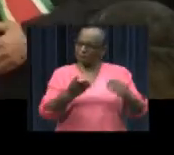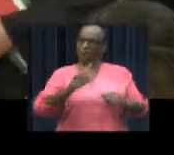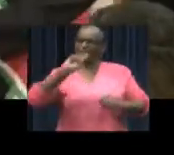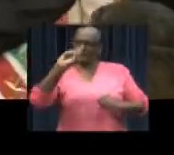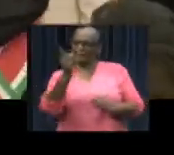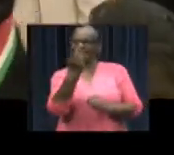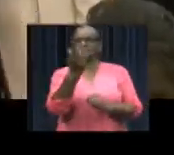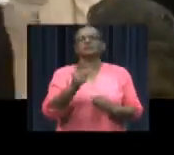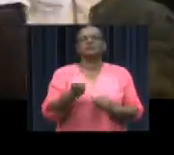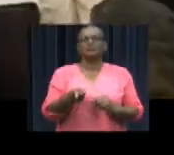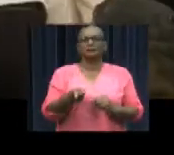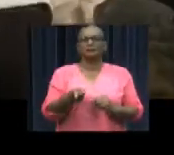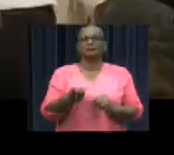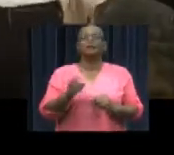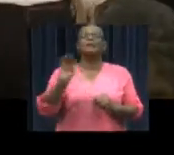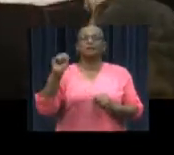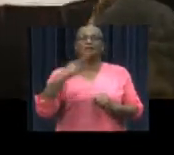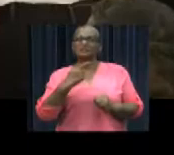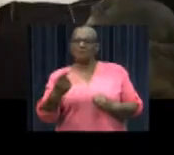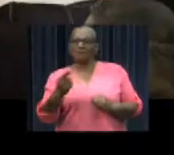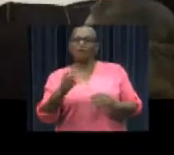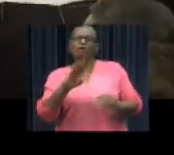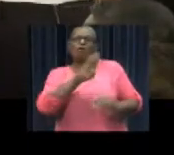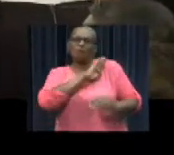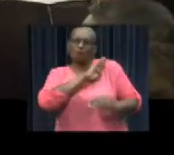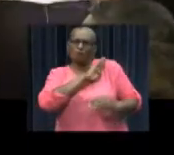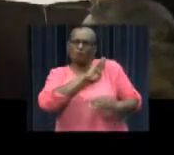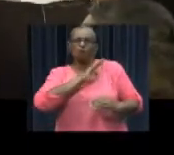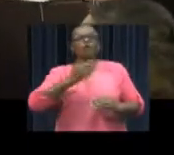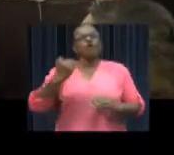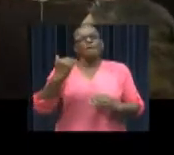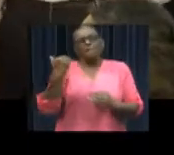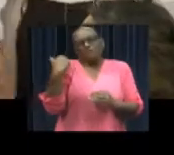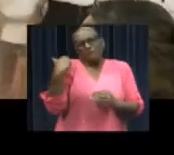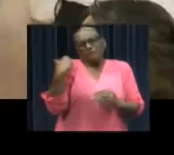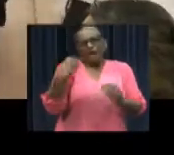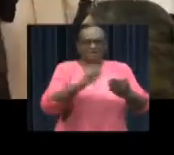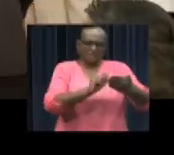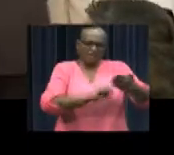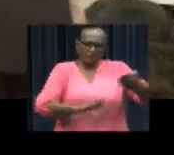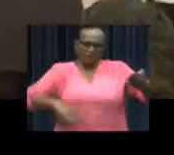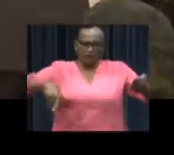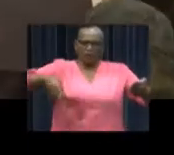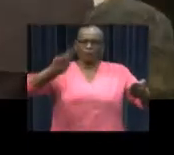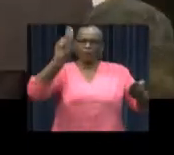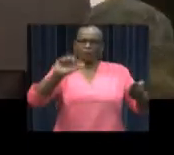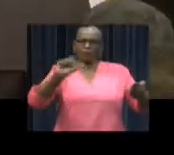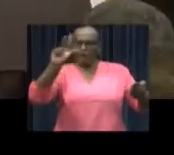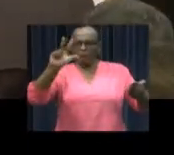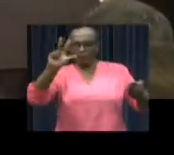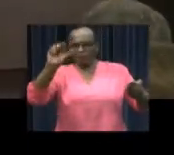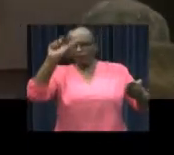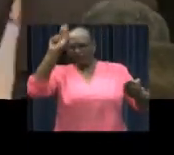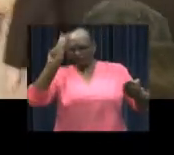open, important functions at the ministry. Minister Elias also discussed the